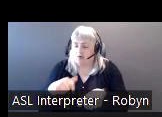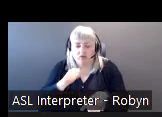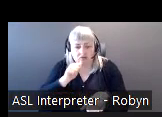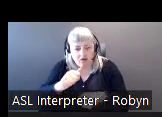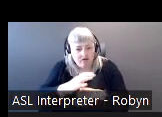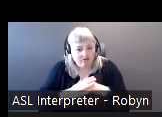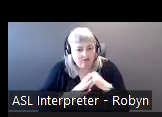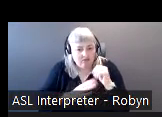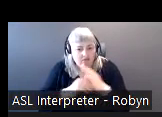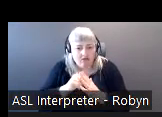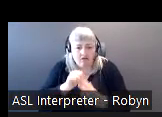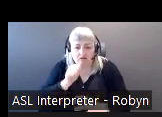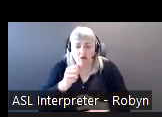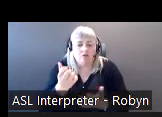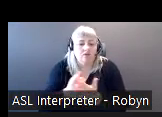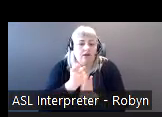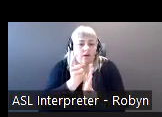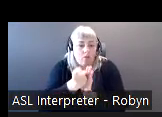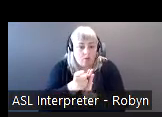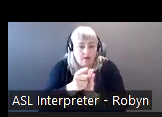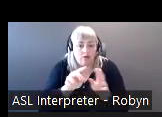So just take a moment to read this quote.